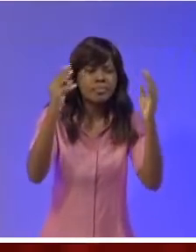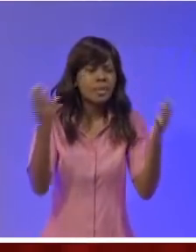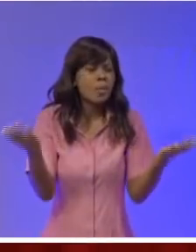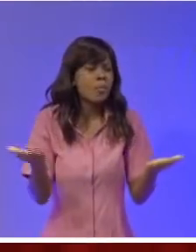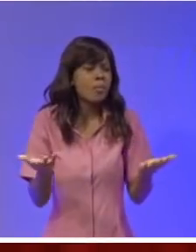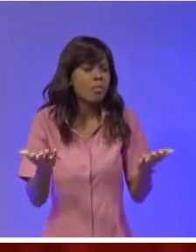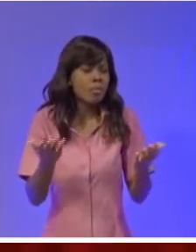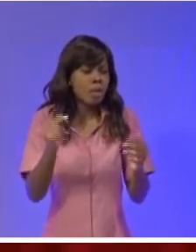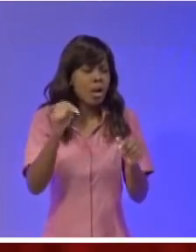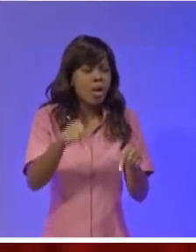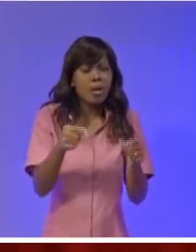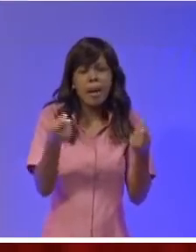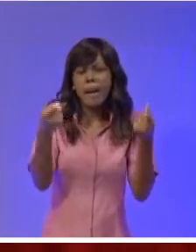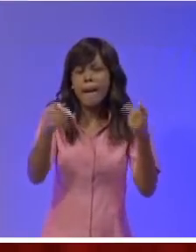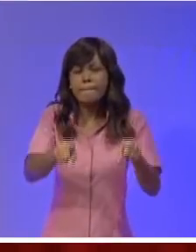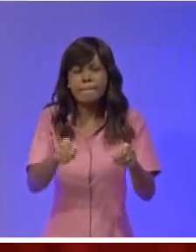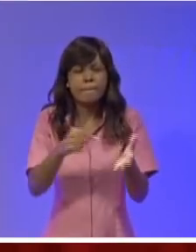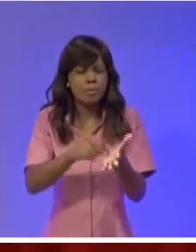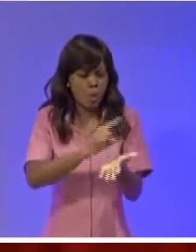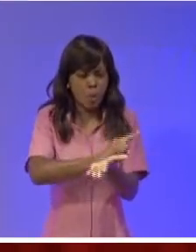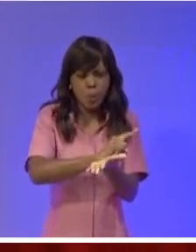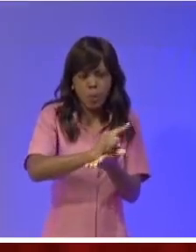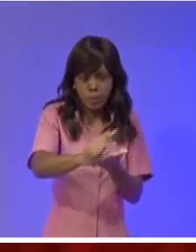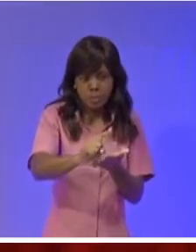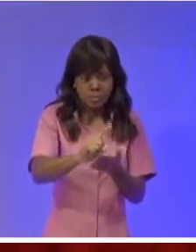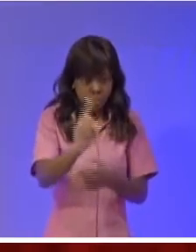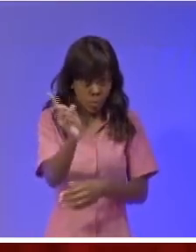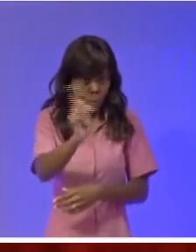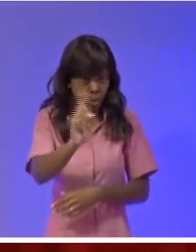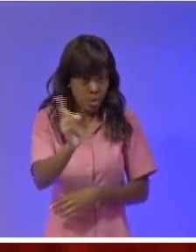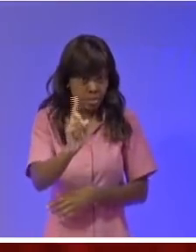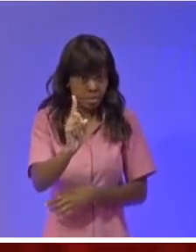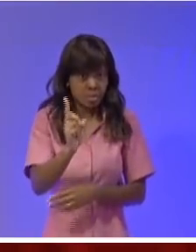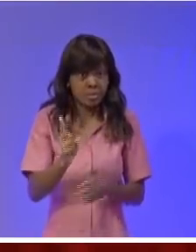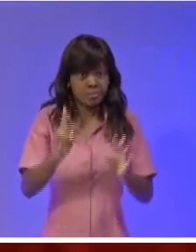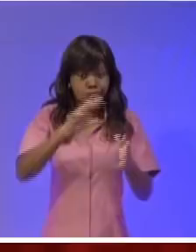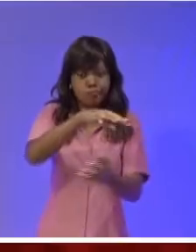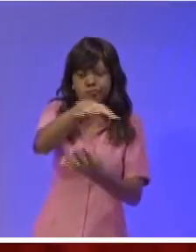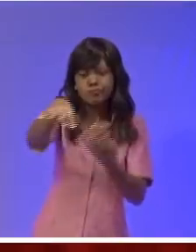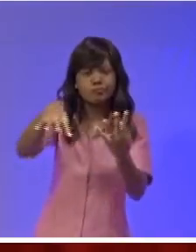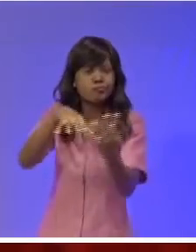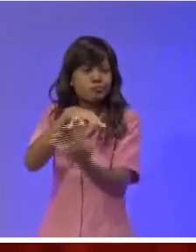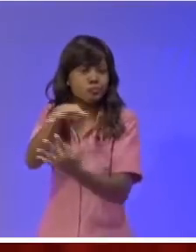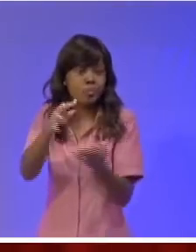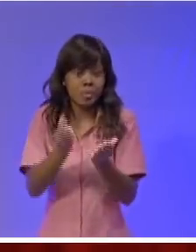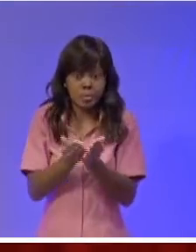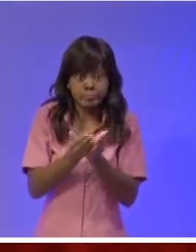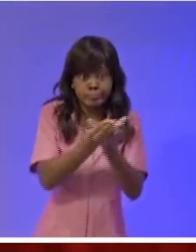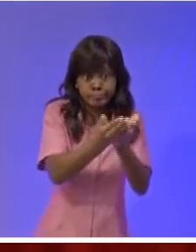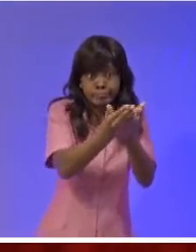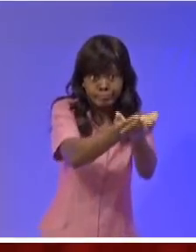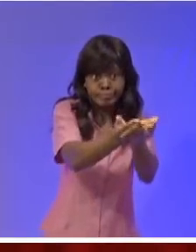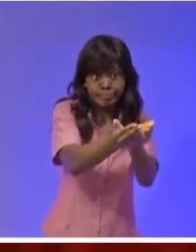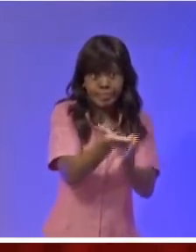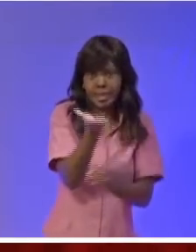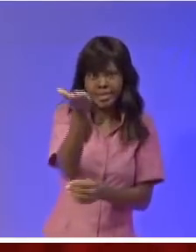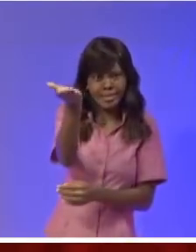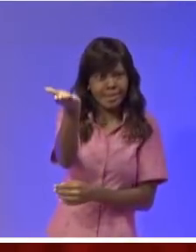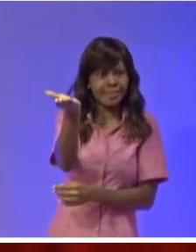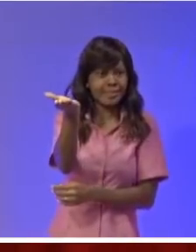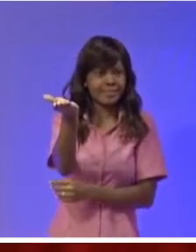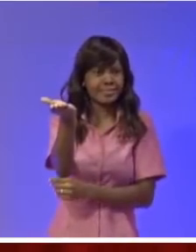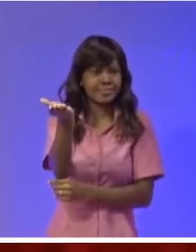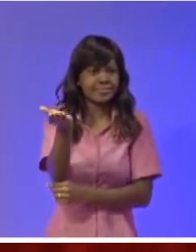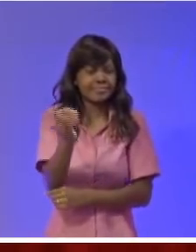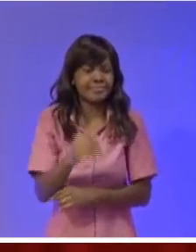weekend where we saw a gathering on board a vessel. Minister, the organizer of the event had written to you requesting permission to operate the